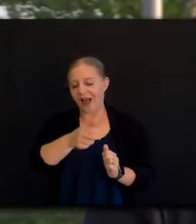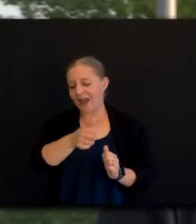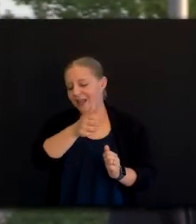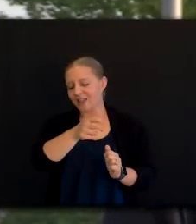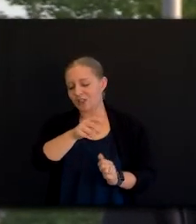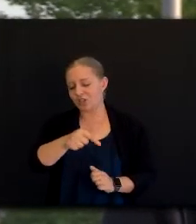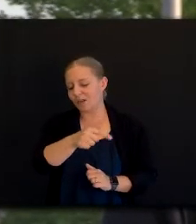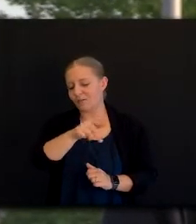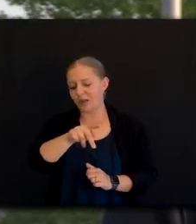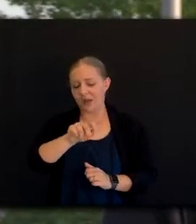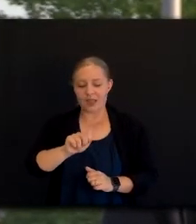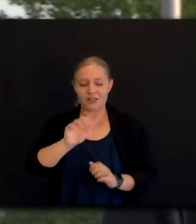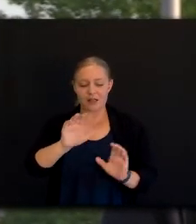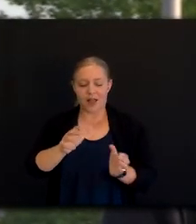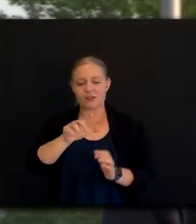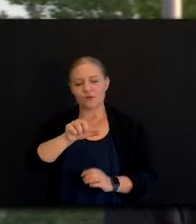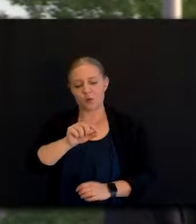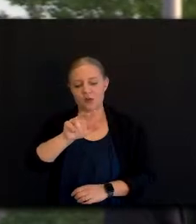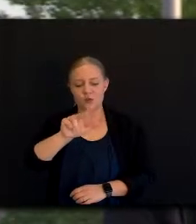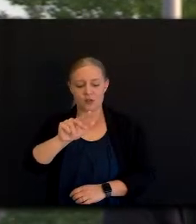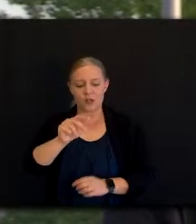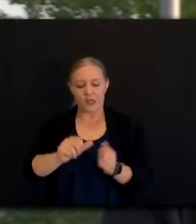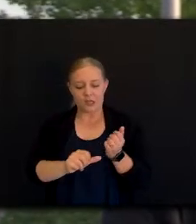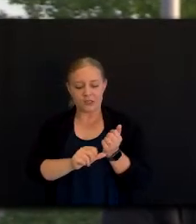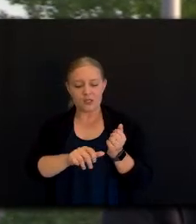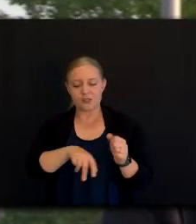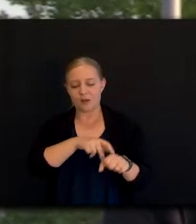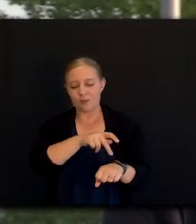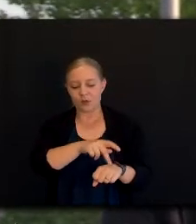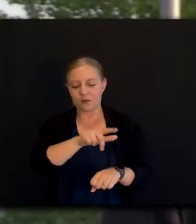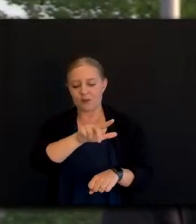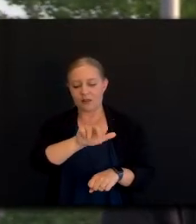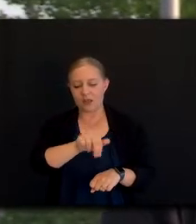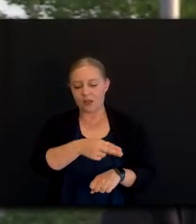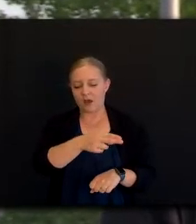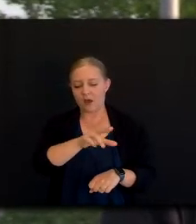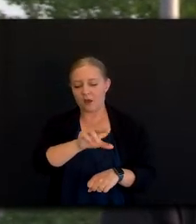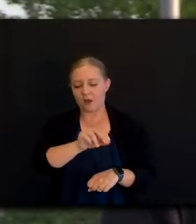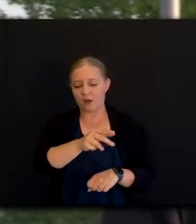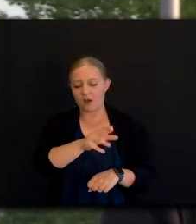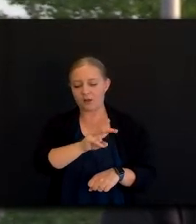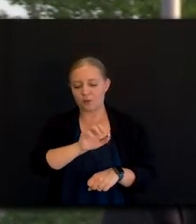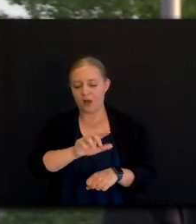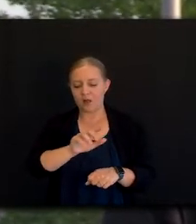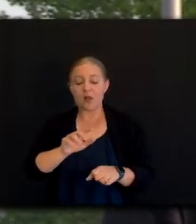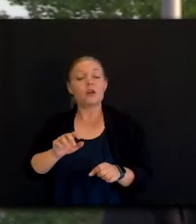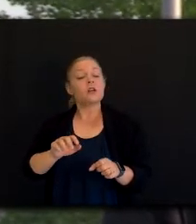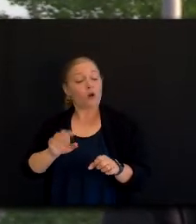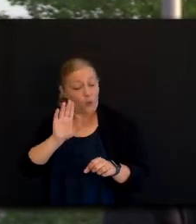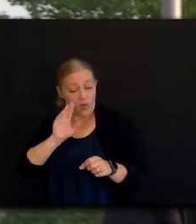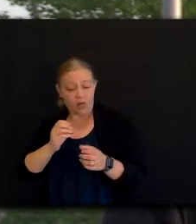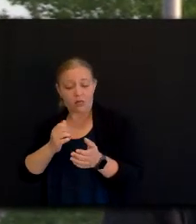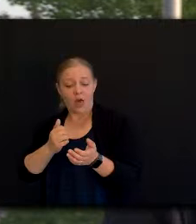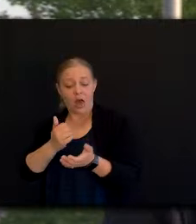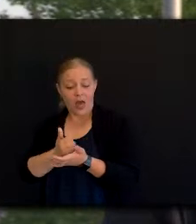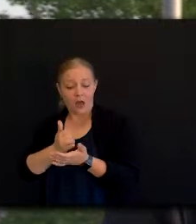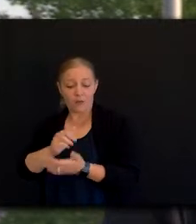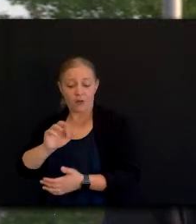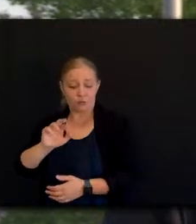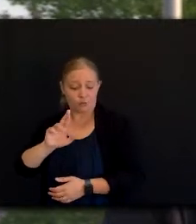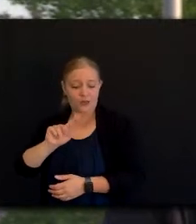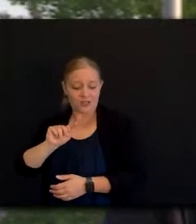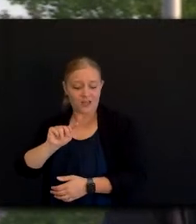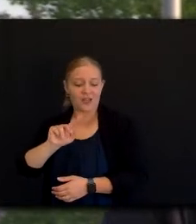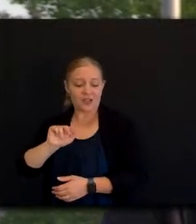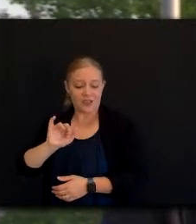2023. Assistant Principal Dr. Leah Cogswell will assist Dr. Brent Yeager with the presentations to these students commemorating their